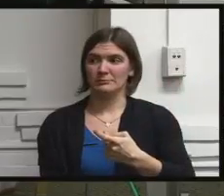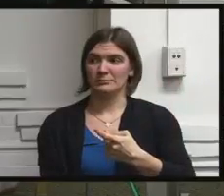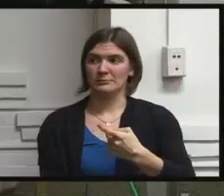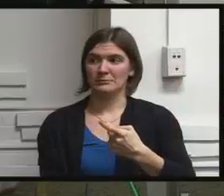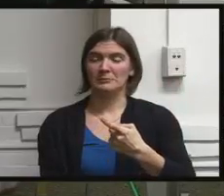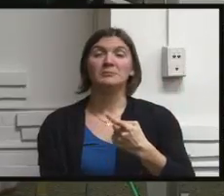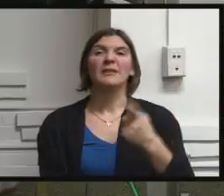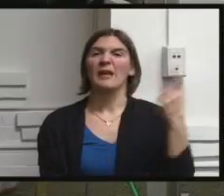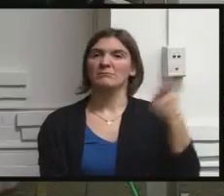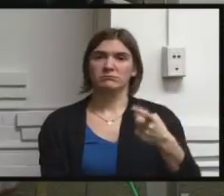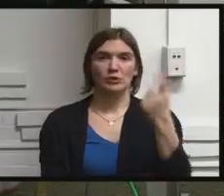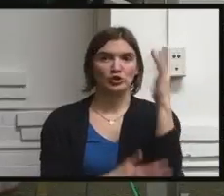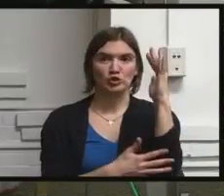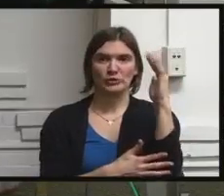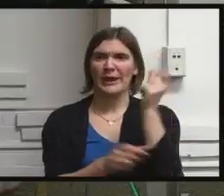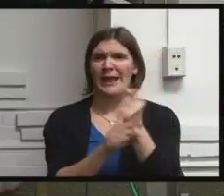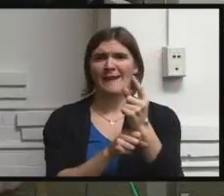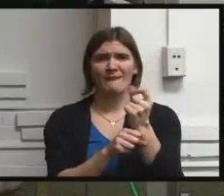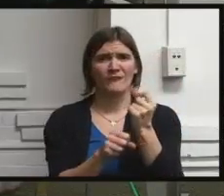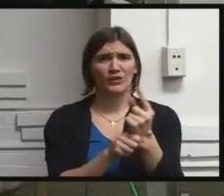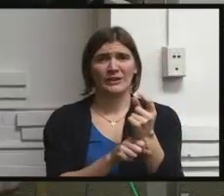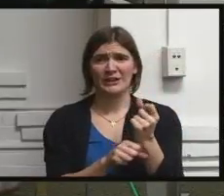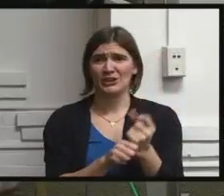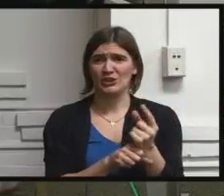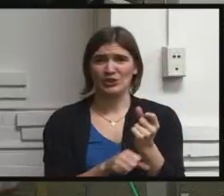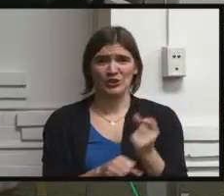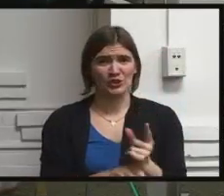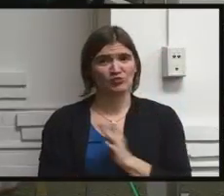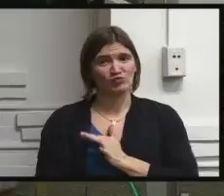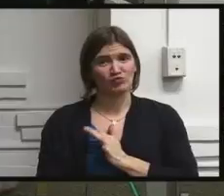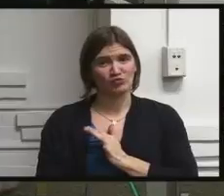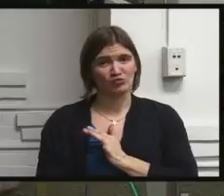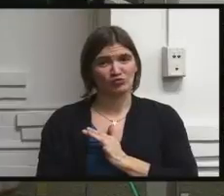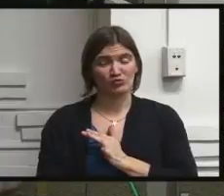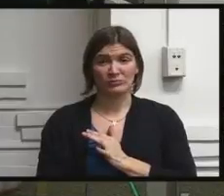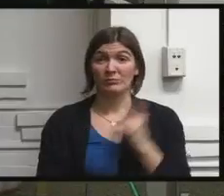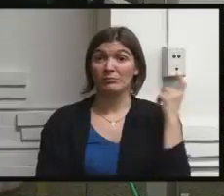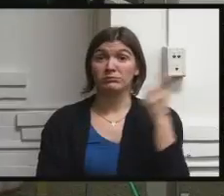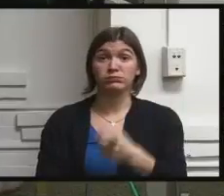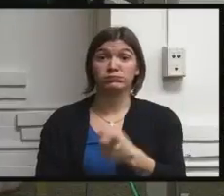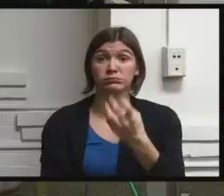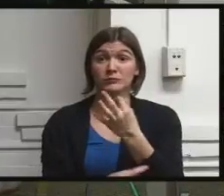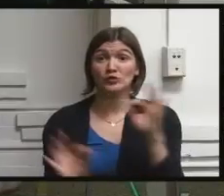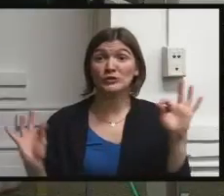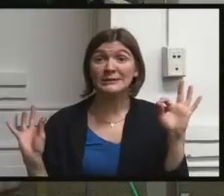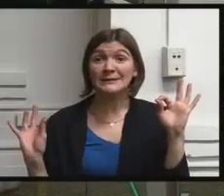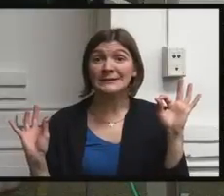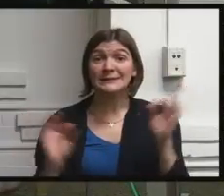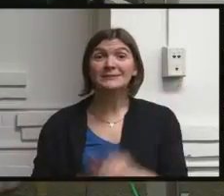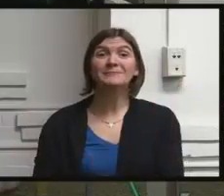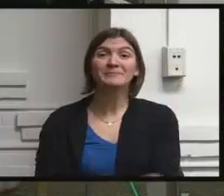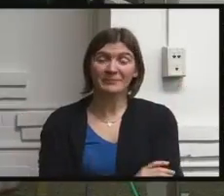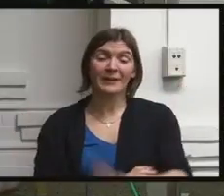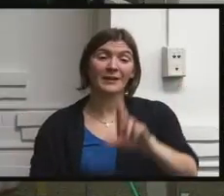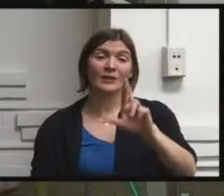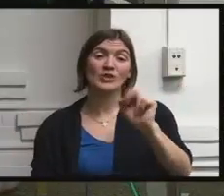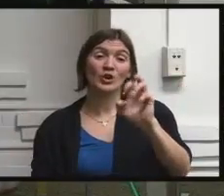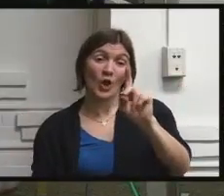have every year since there has been a tree downtown, for donating the tree, and